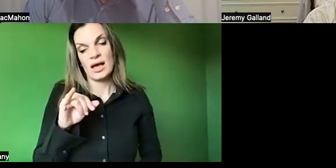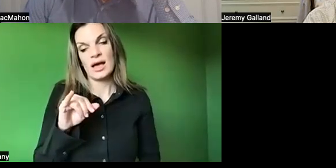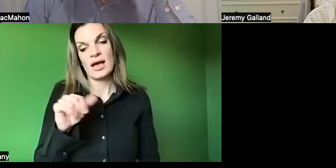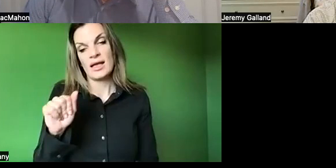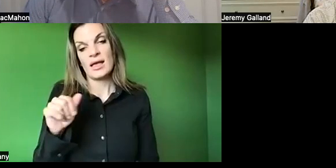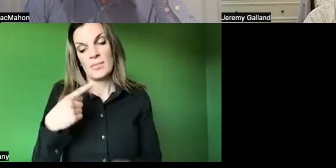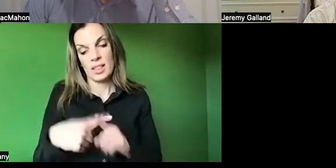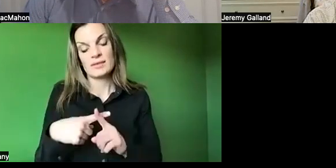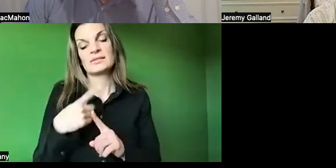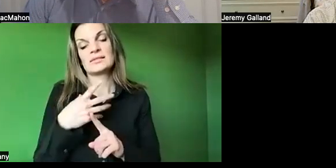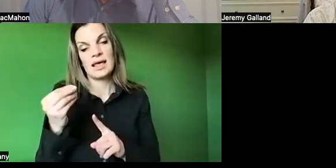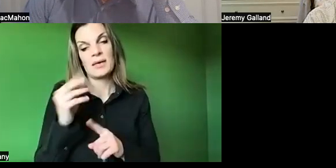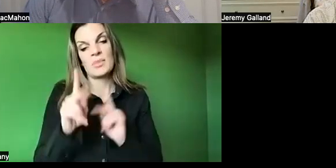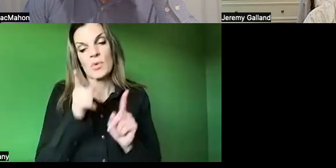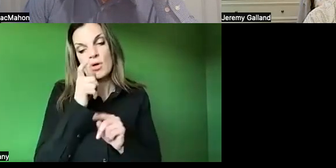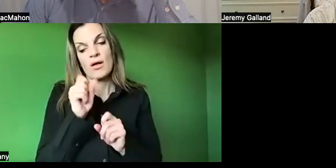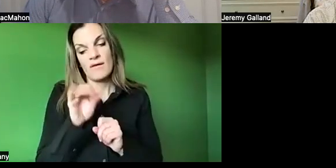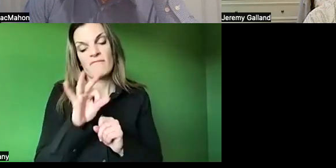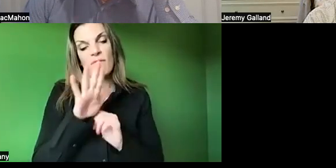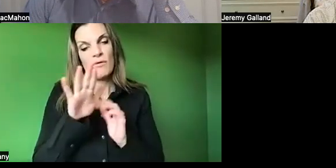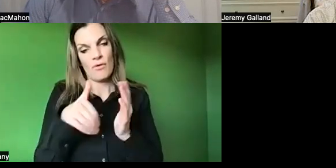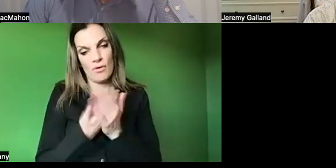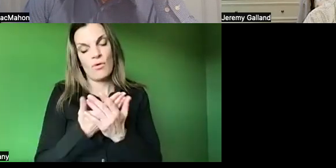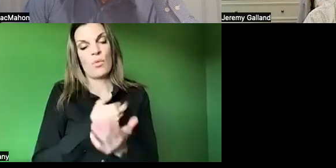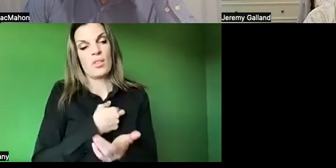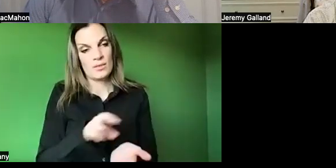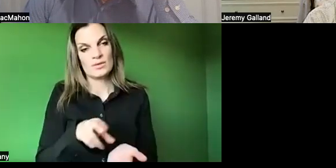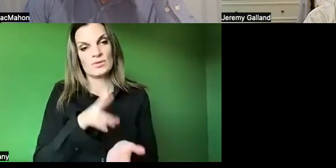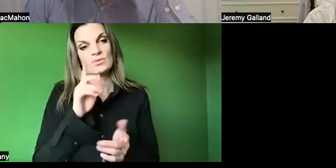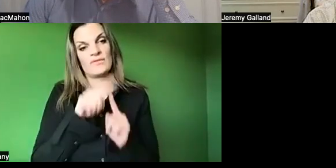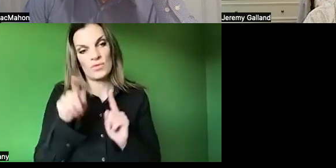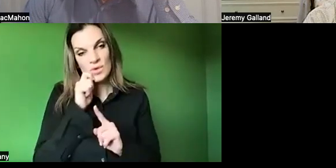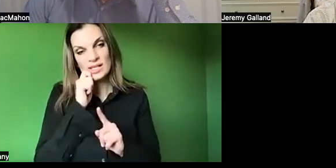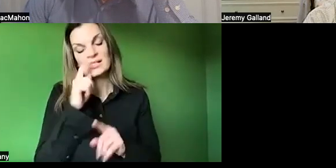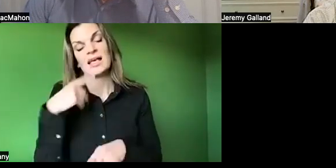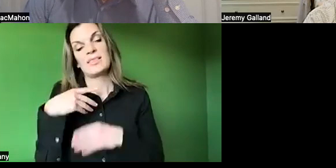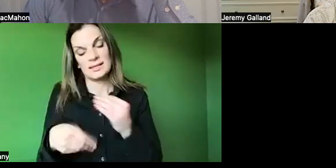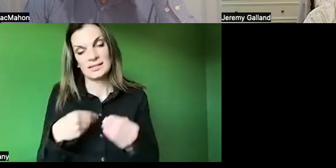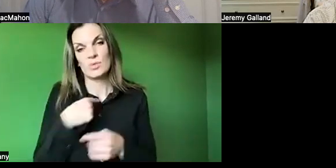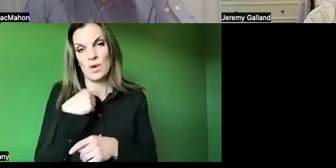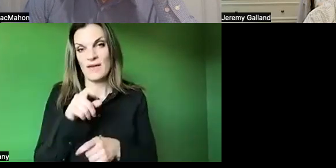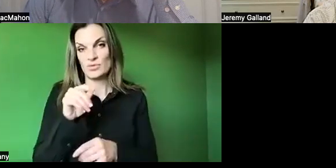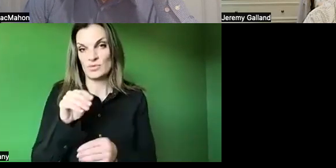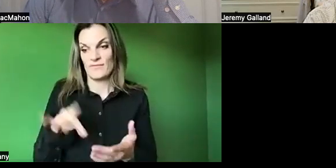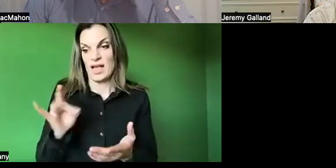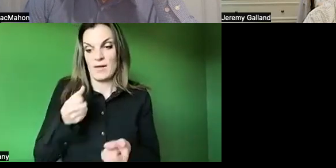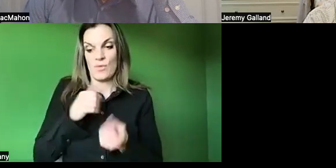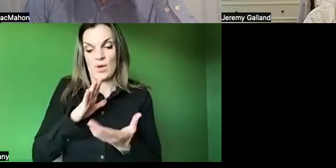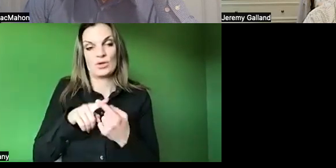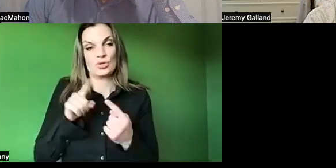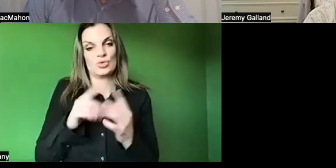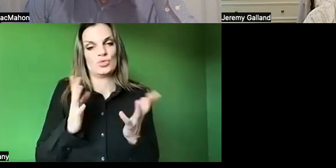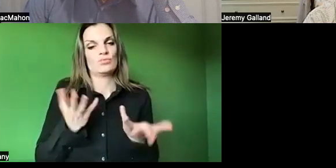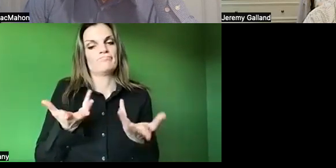LGBTQIA plus, and people of all religions, races, ethnicities. We have to find a way to weave it all